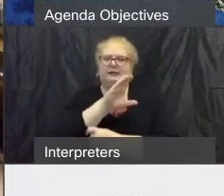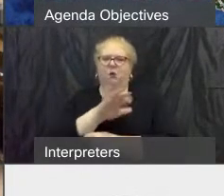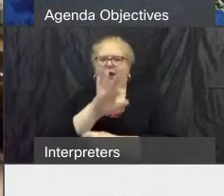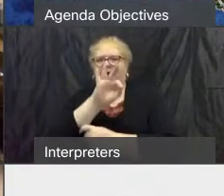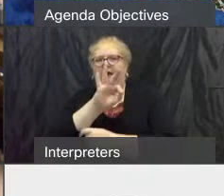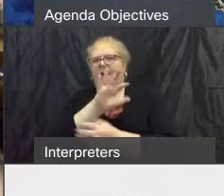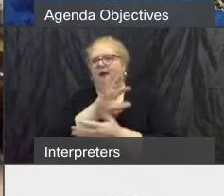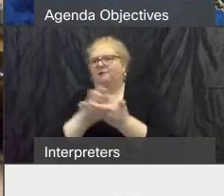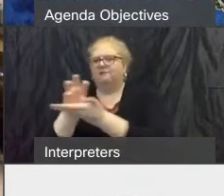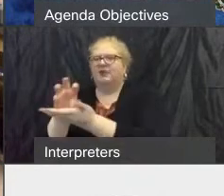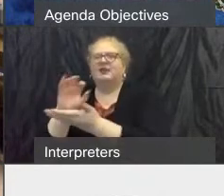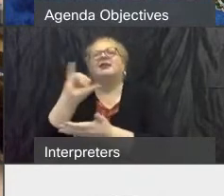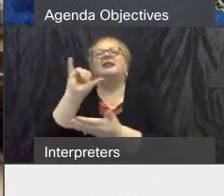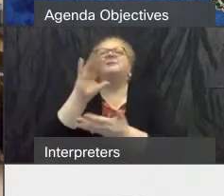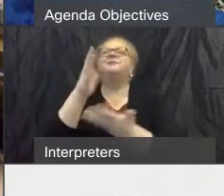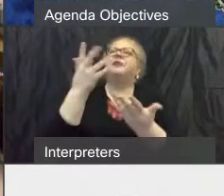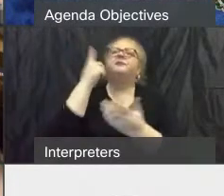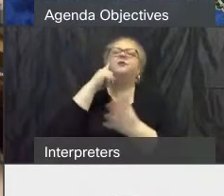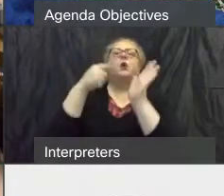is a good example.